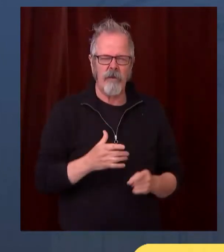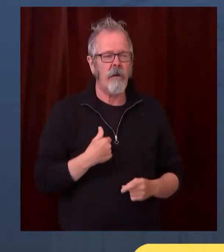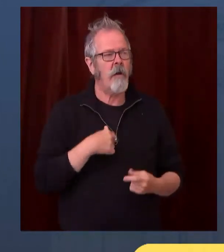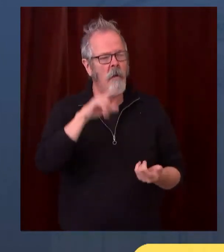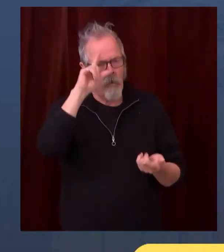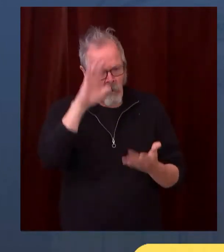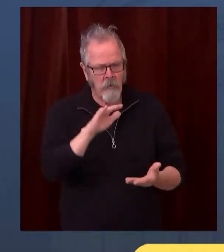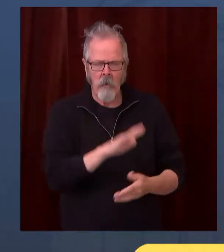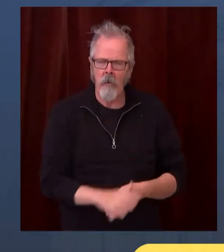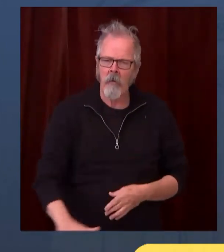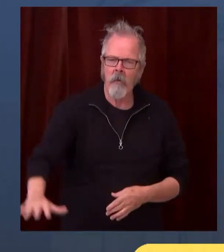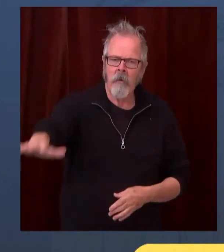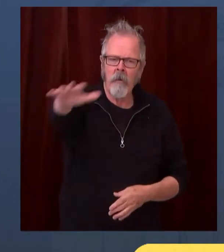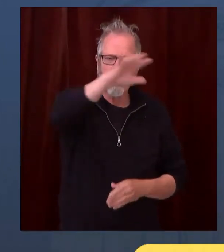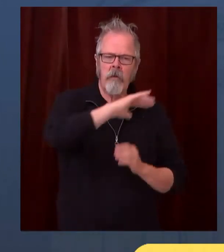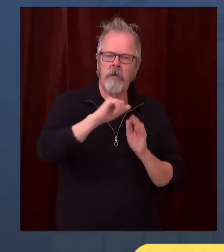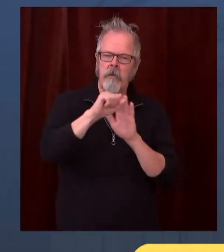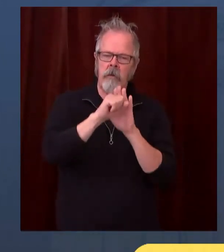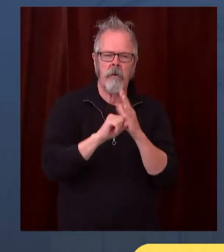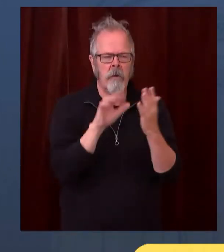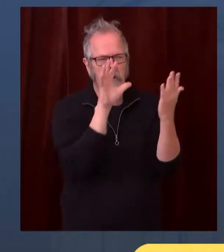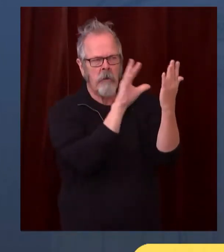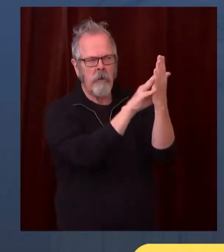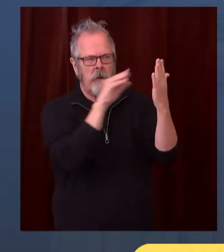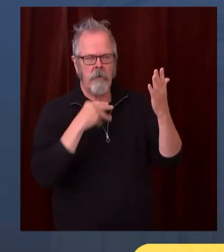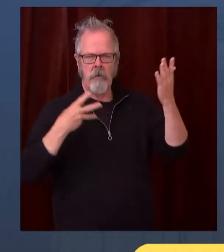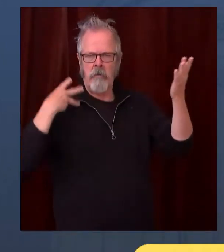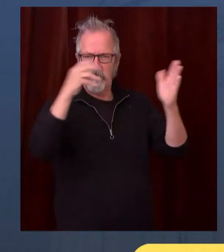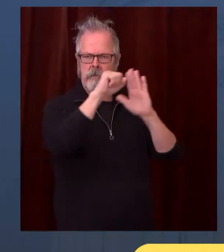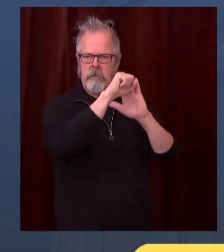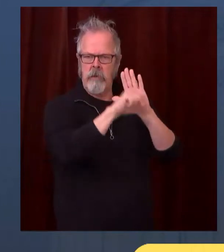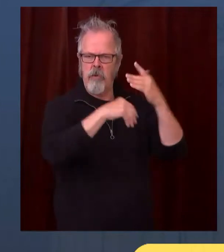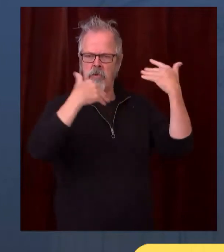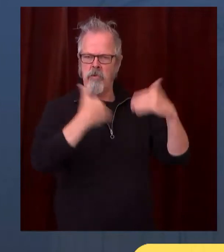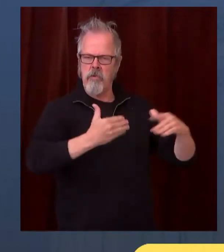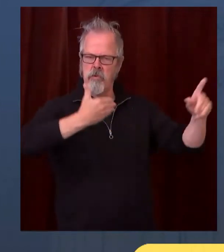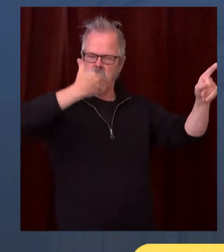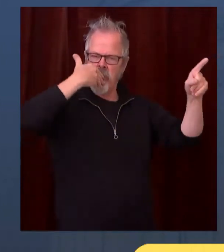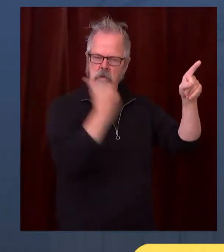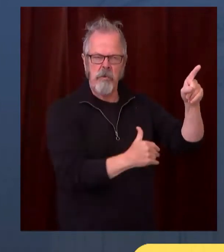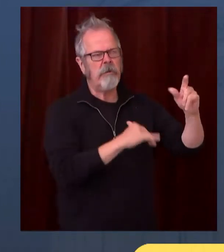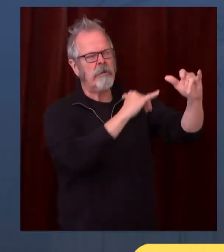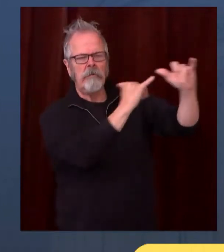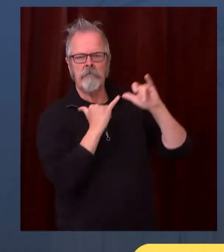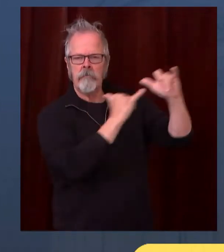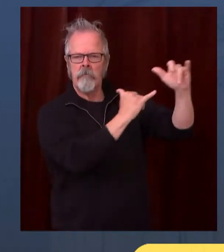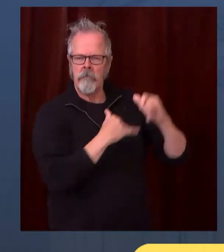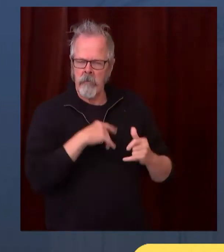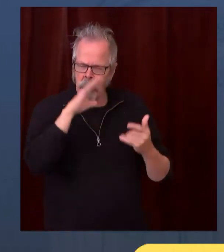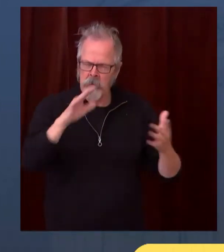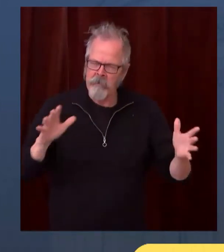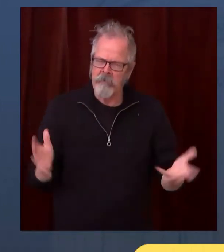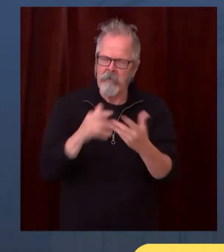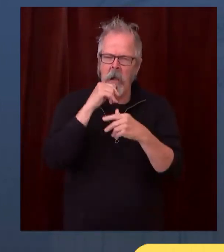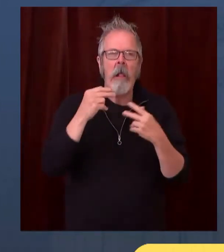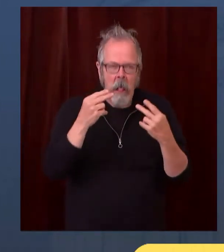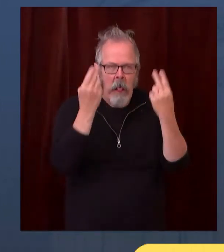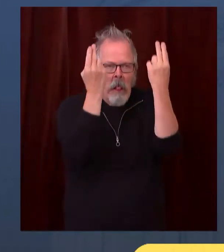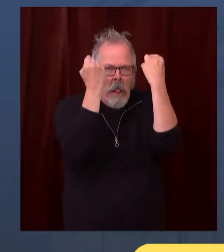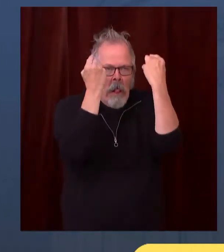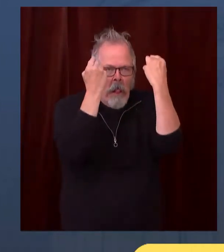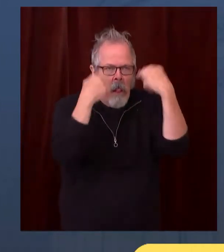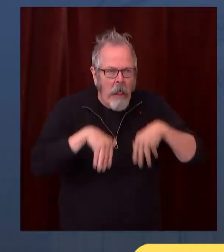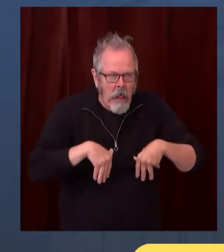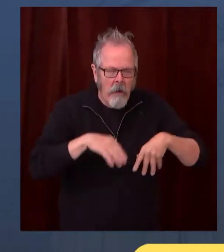so insidious going on across this nation right now. With that, happy to stand for your questions. First question comes